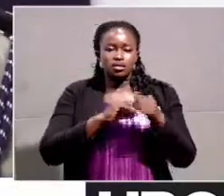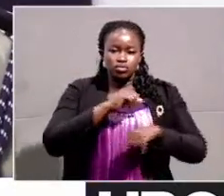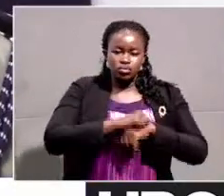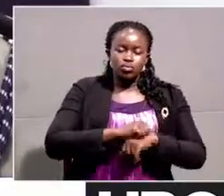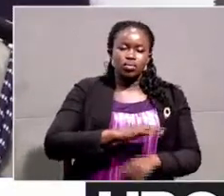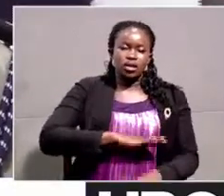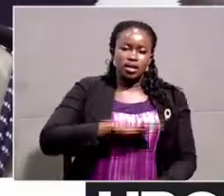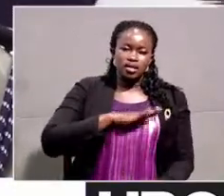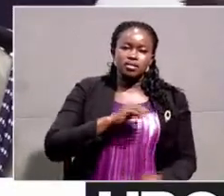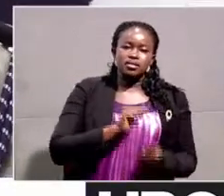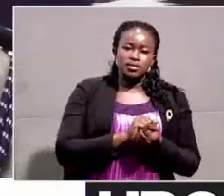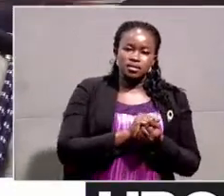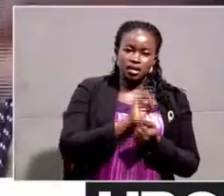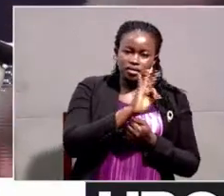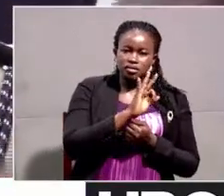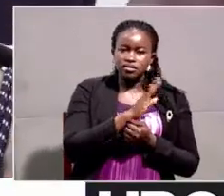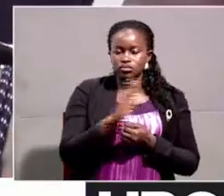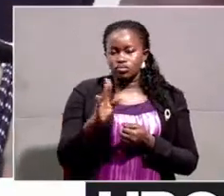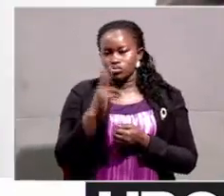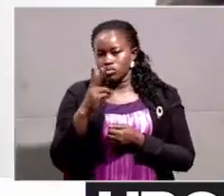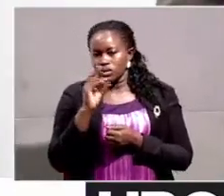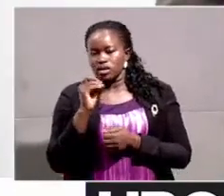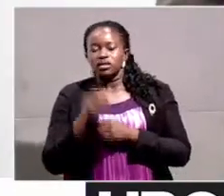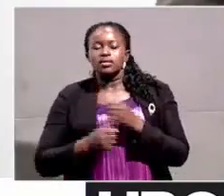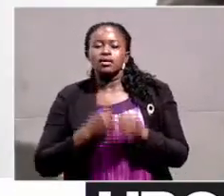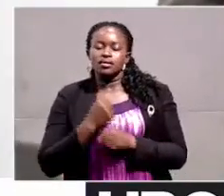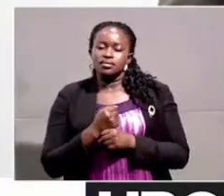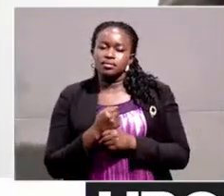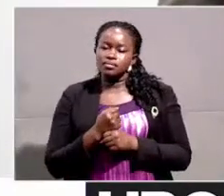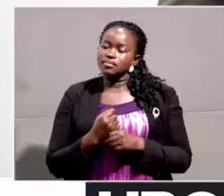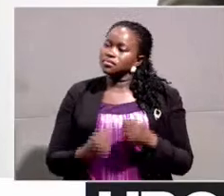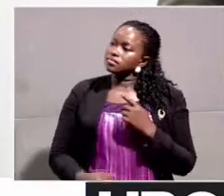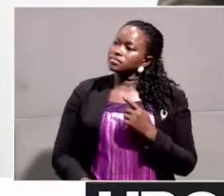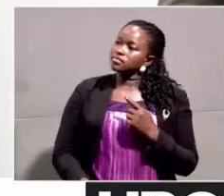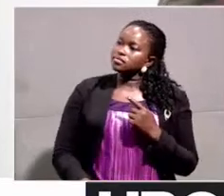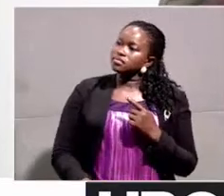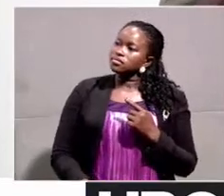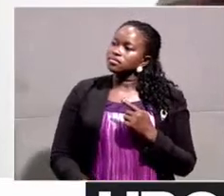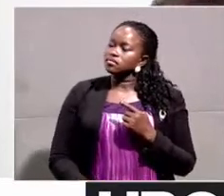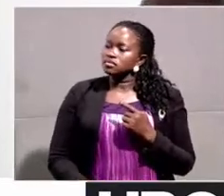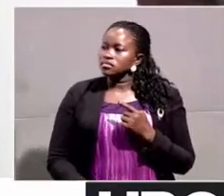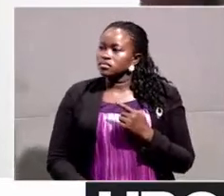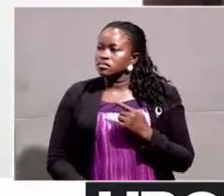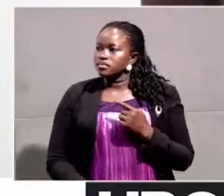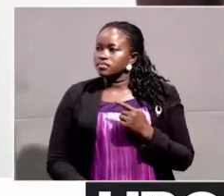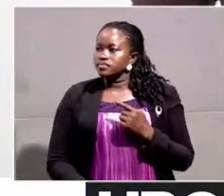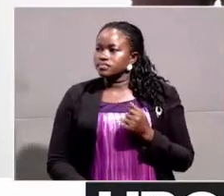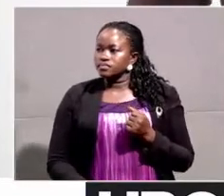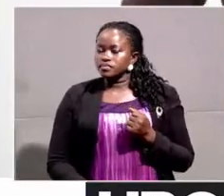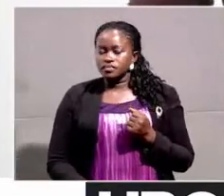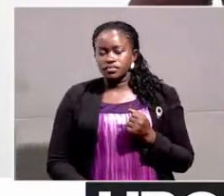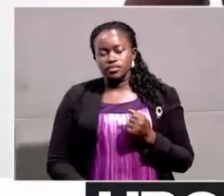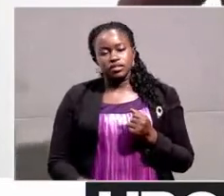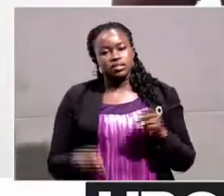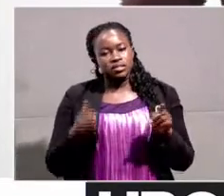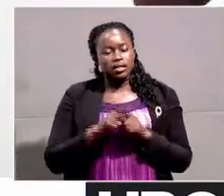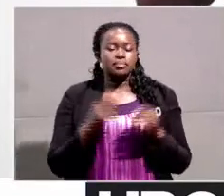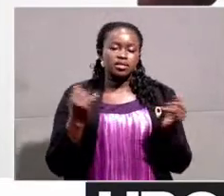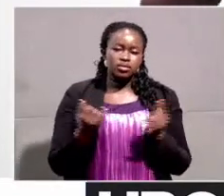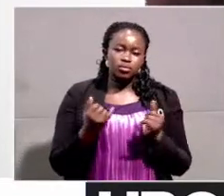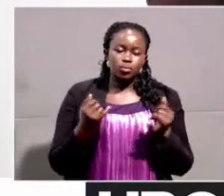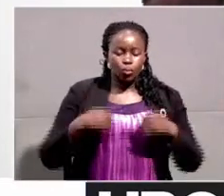age brackets of 13 to 20 years. List cookies tend to help teenagers and